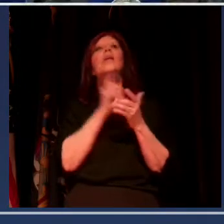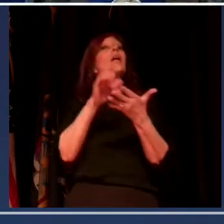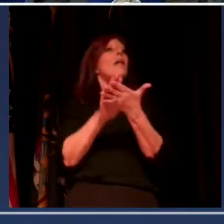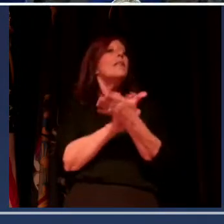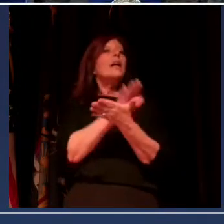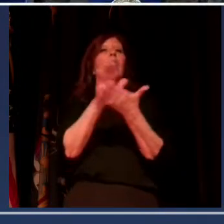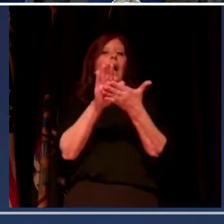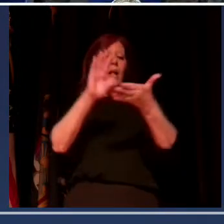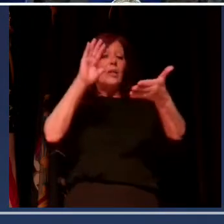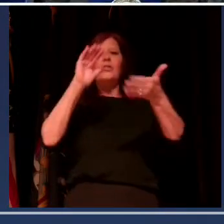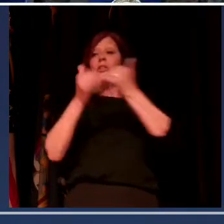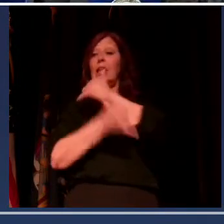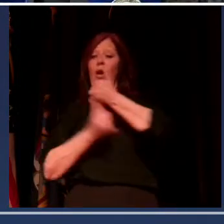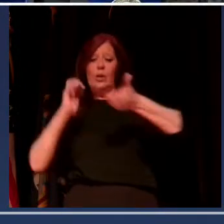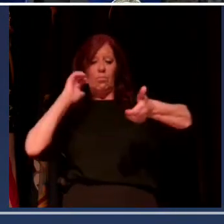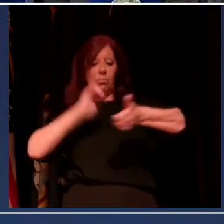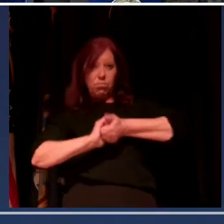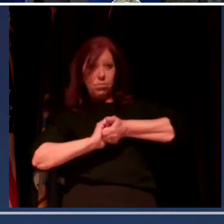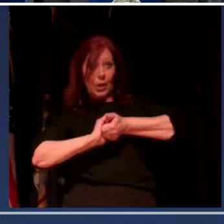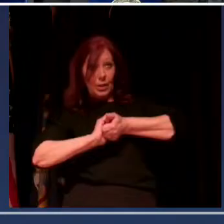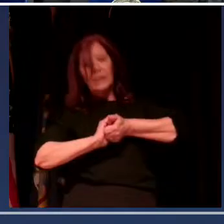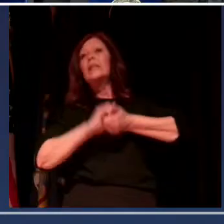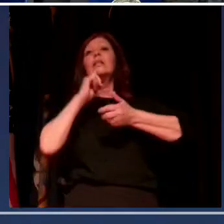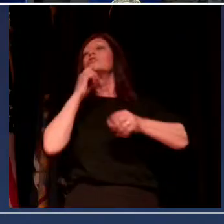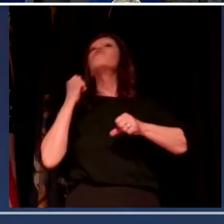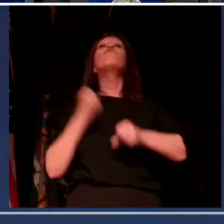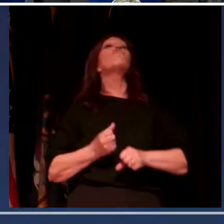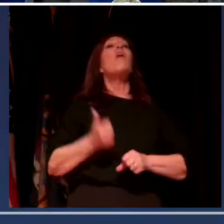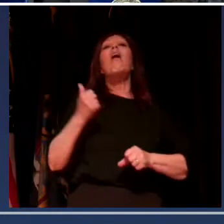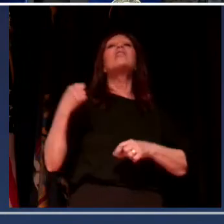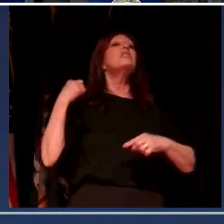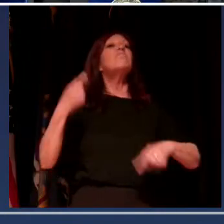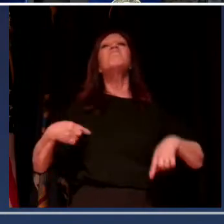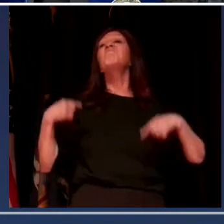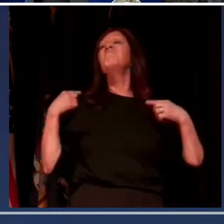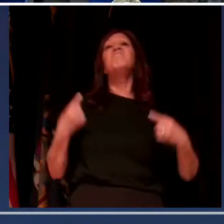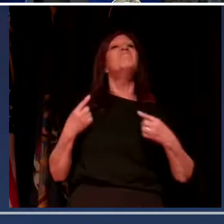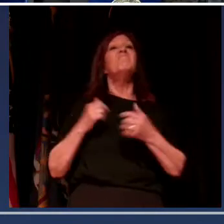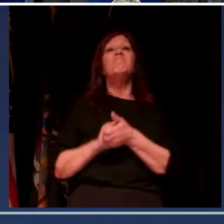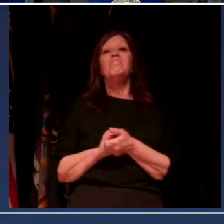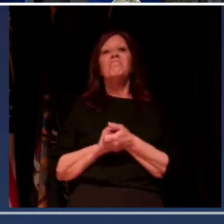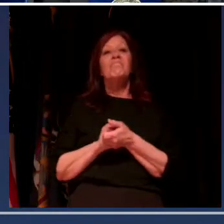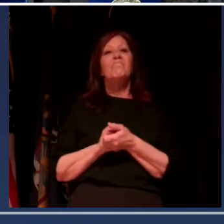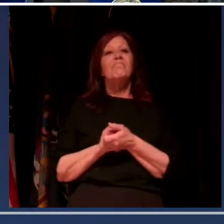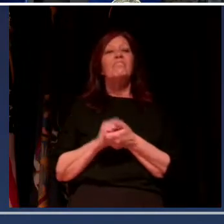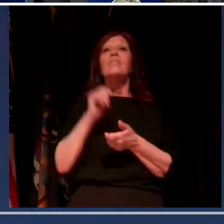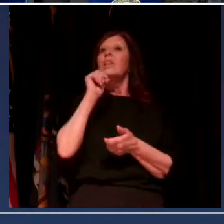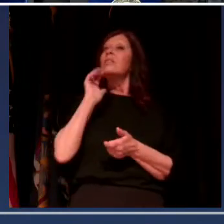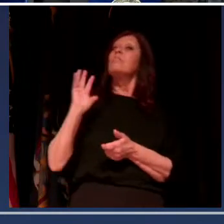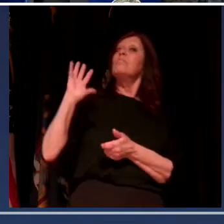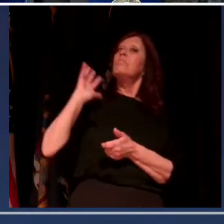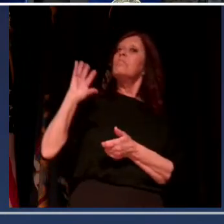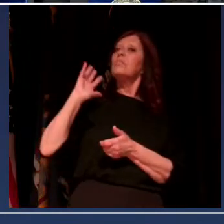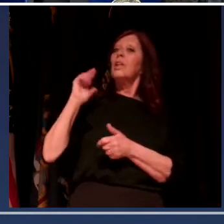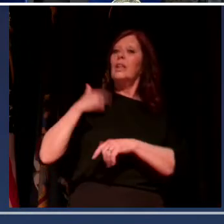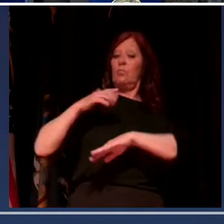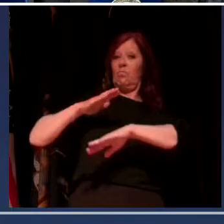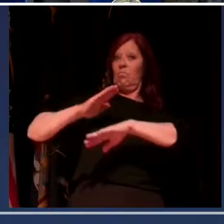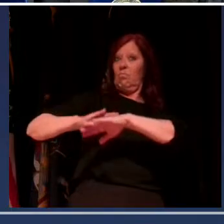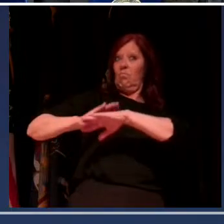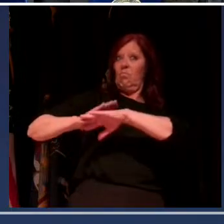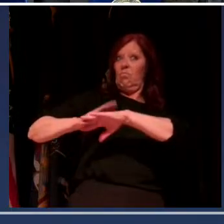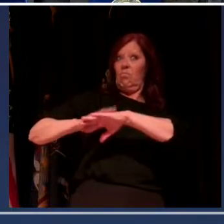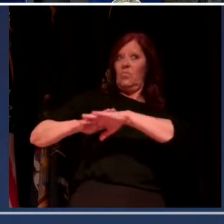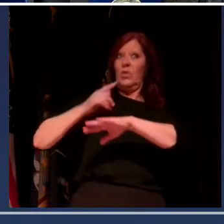college-county partnership between SUNY Erie and Erie County is the strongest it has been in years. It wasn't long ago I warned in the State of the